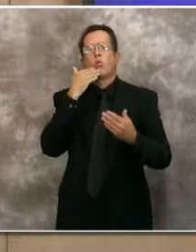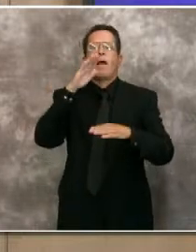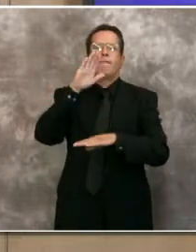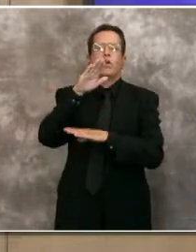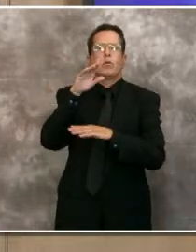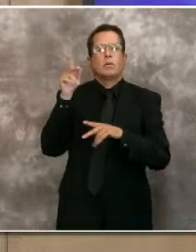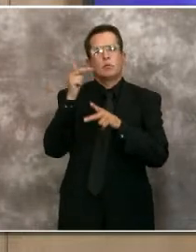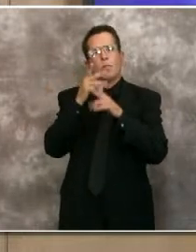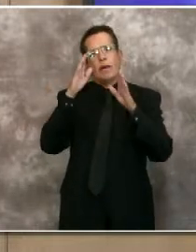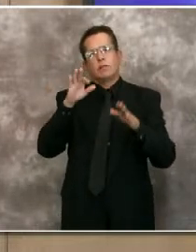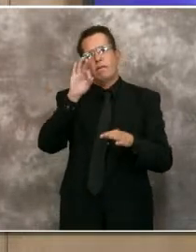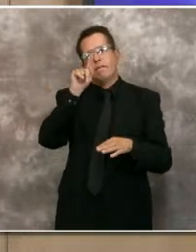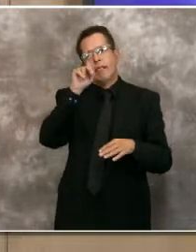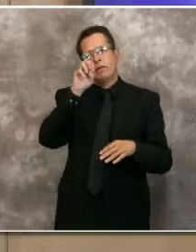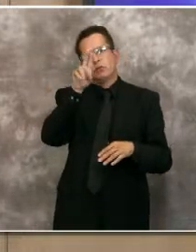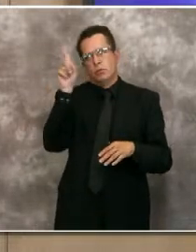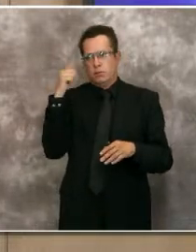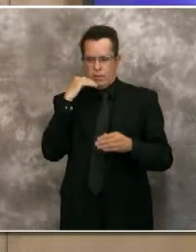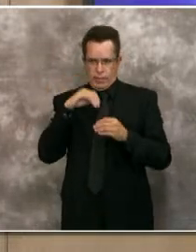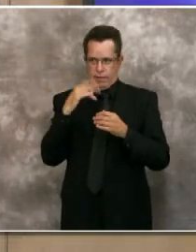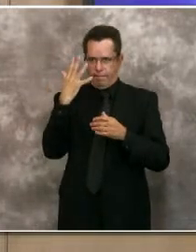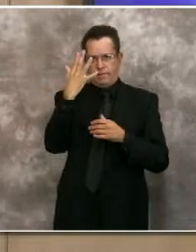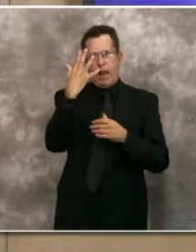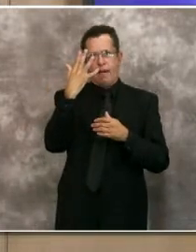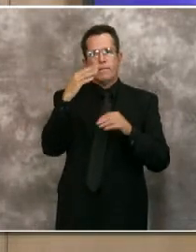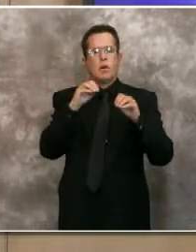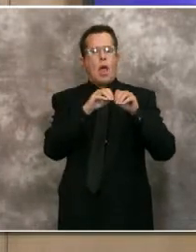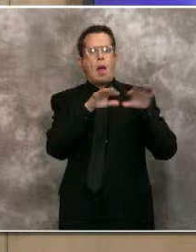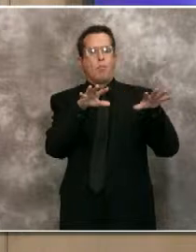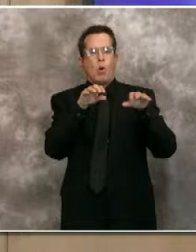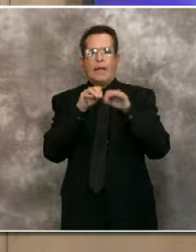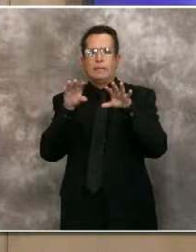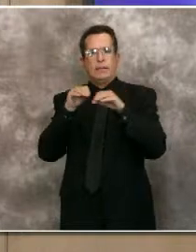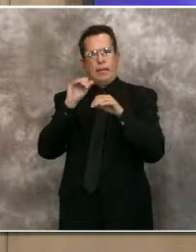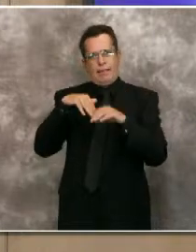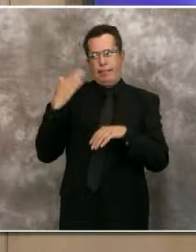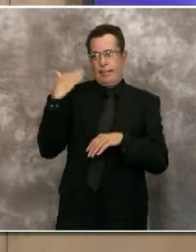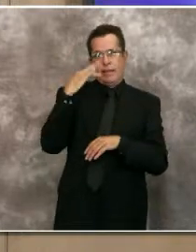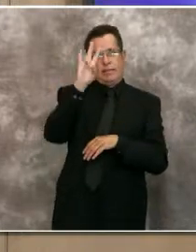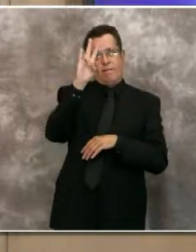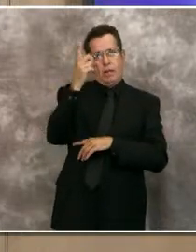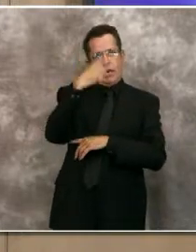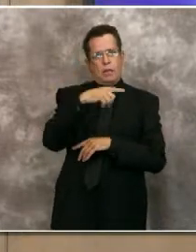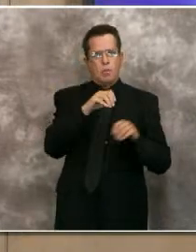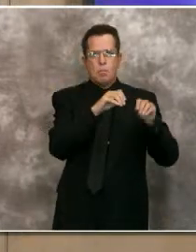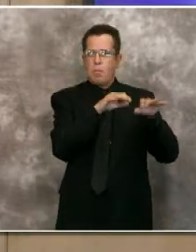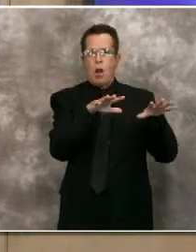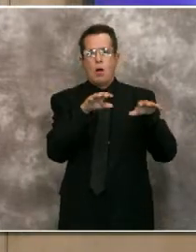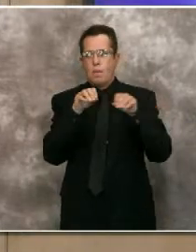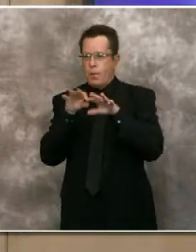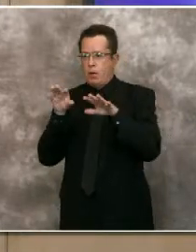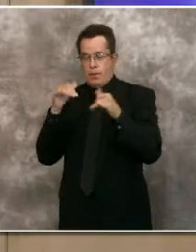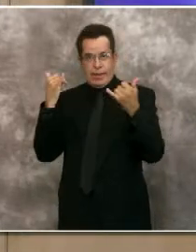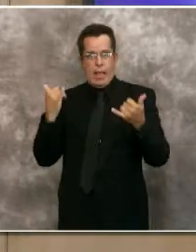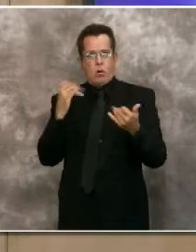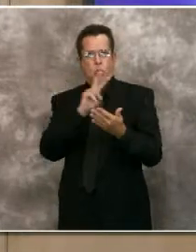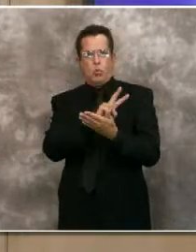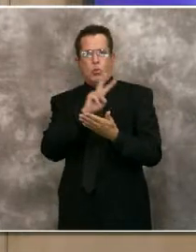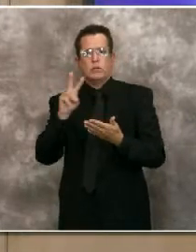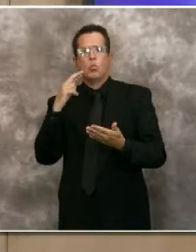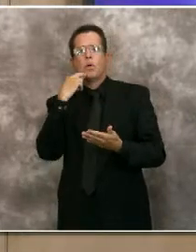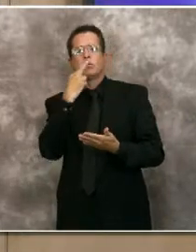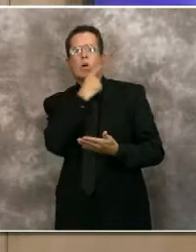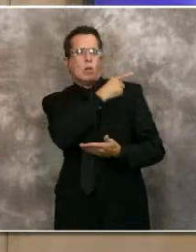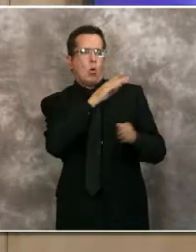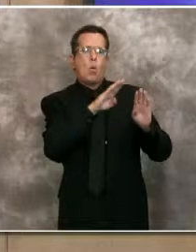about 5 community outbreaks in the last 7 days. I want to follow up on that. It's been about 2 weeks now since restaurants reopened,